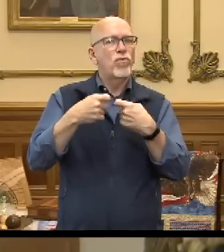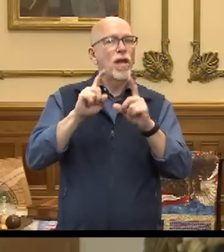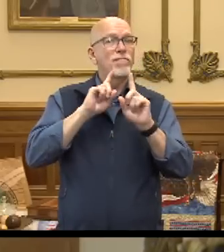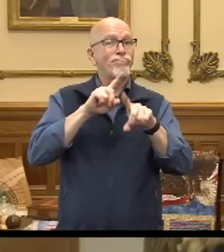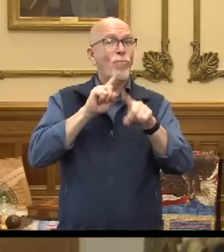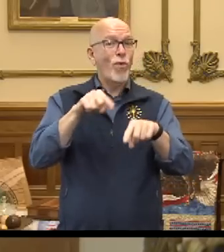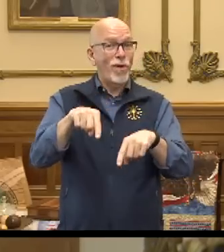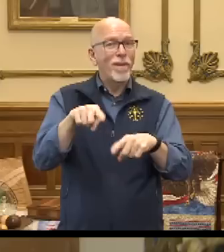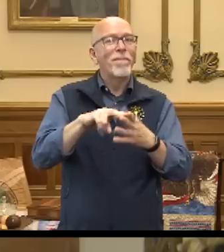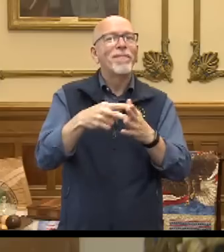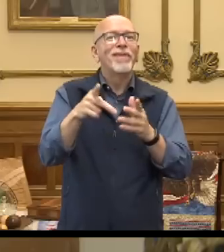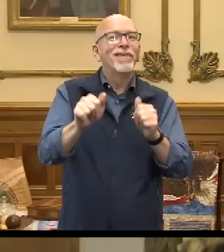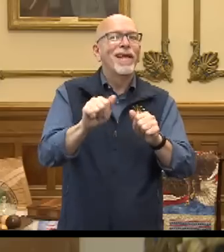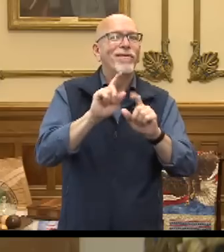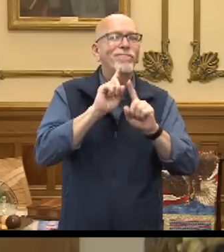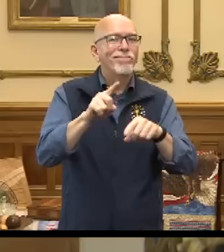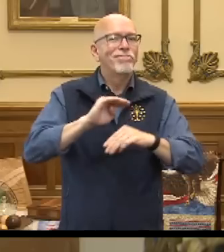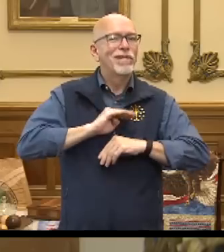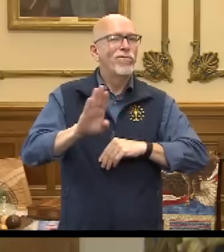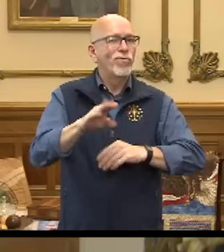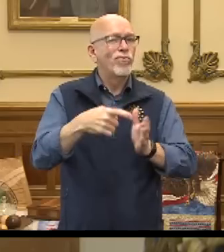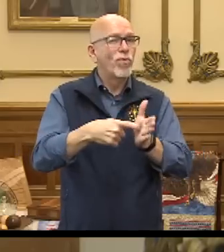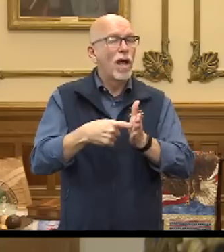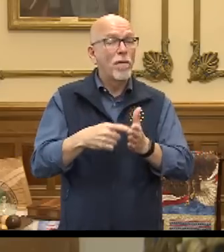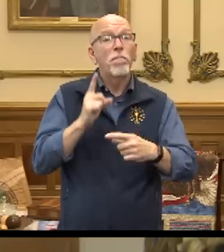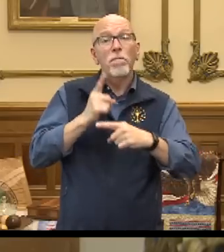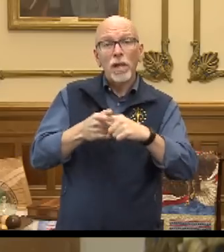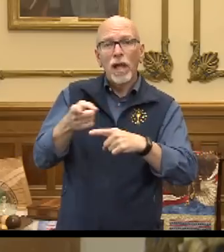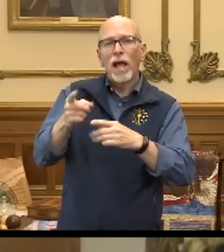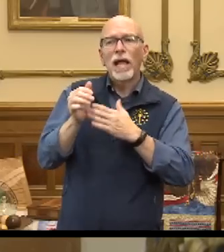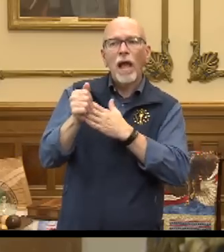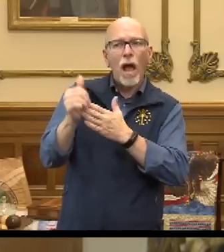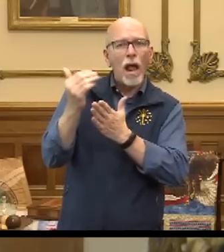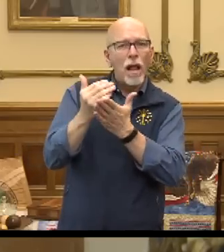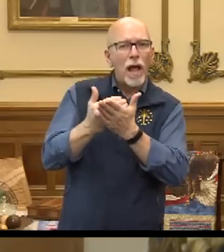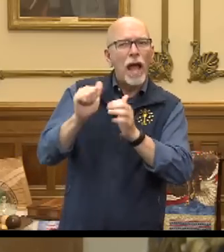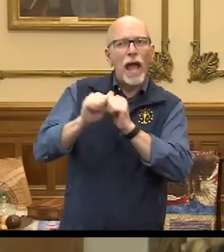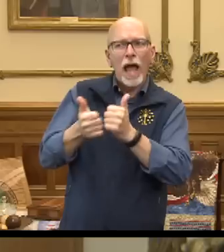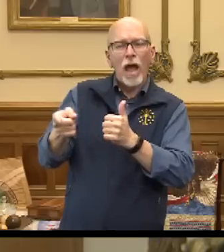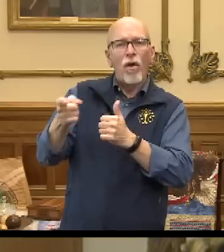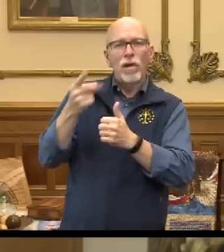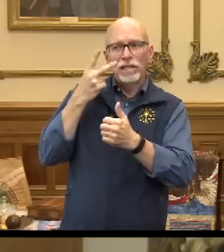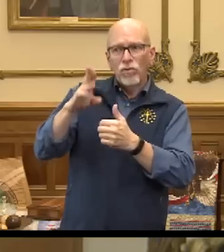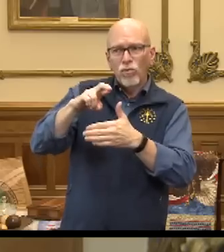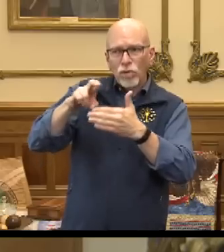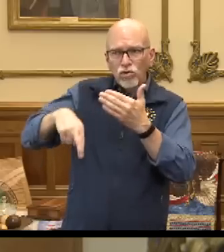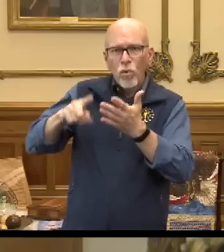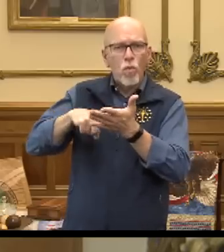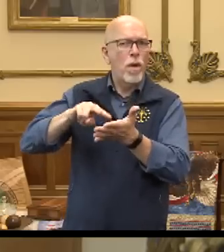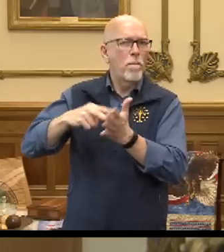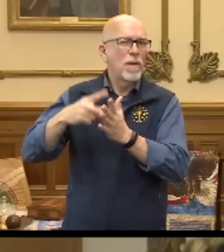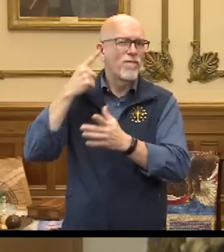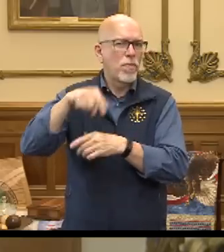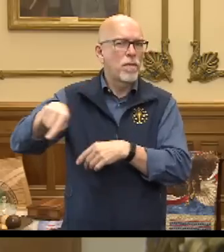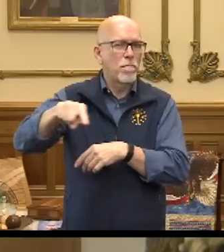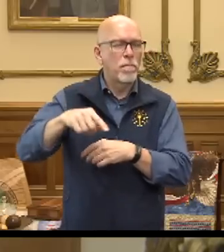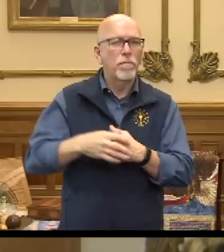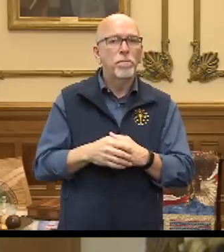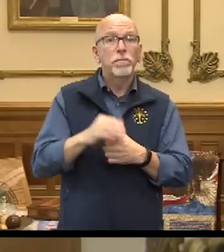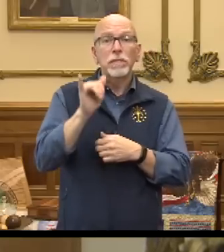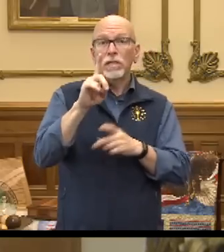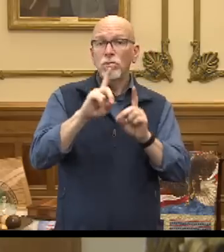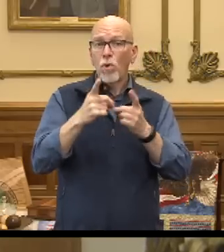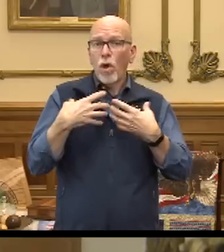so they can fulfill reporting requirements and guidelines on how to interpret those results. Additionally, the Indiana Department of